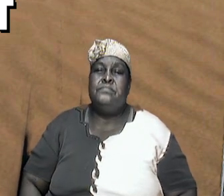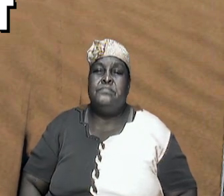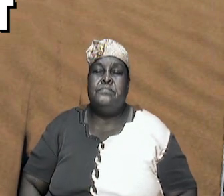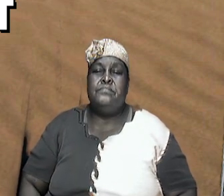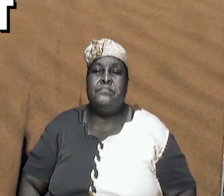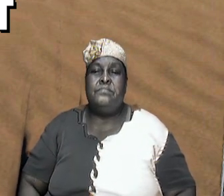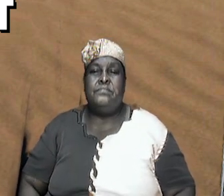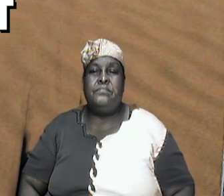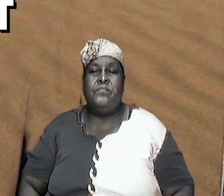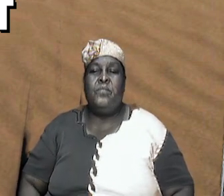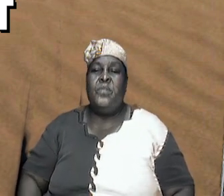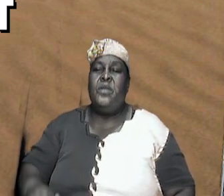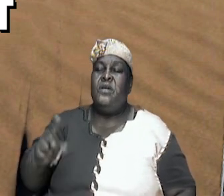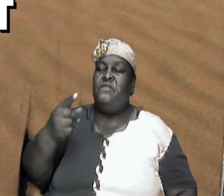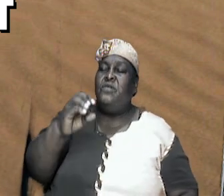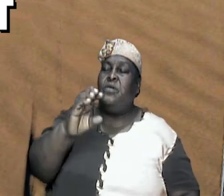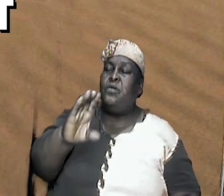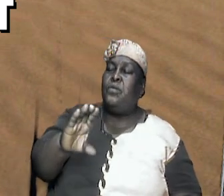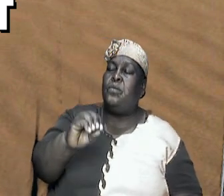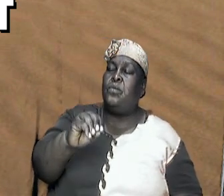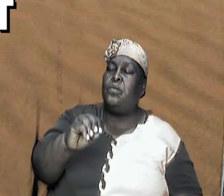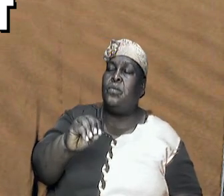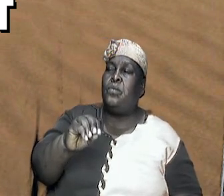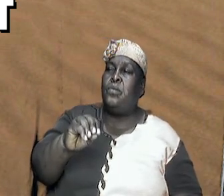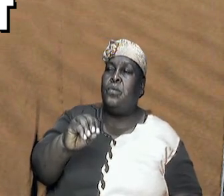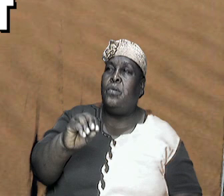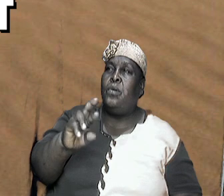And 1 Corinthians 2, verse